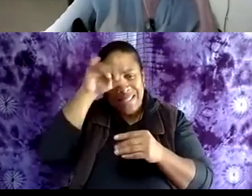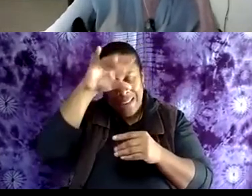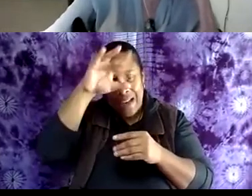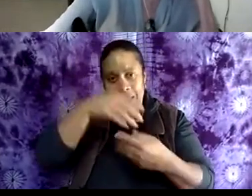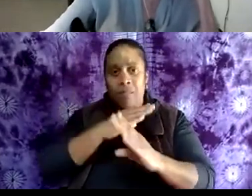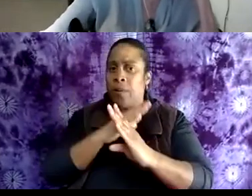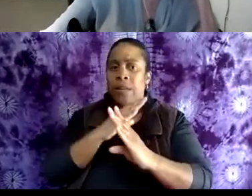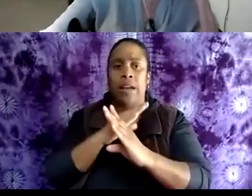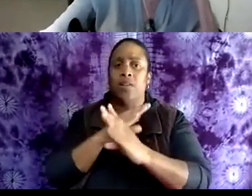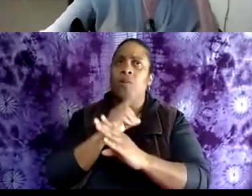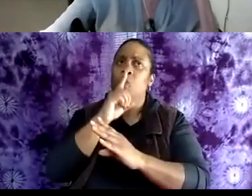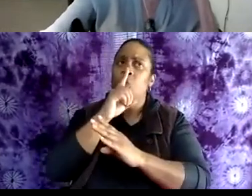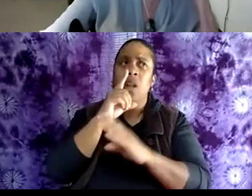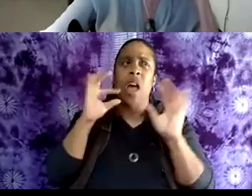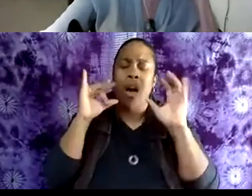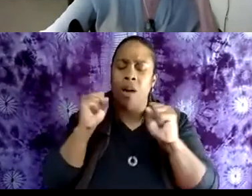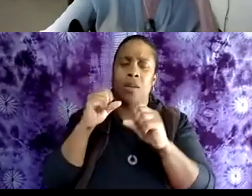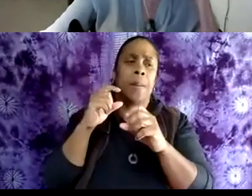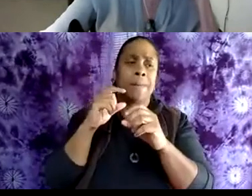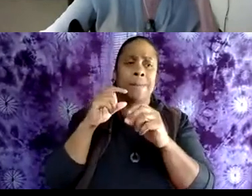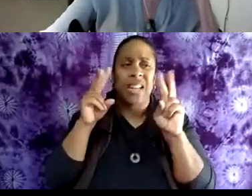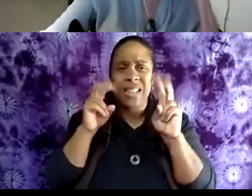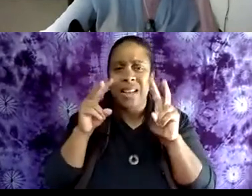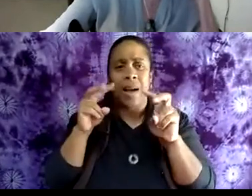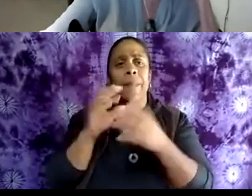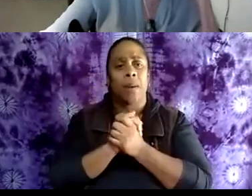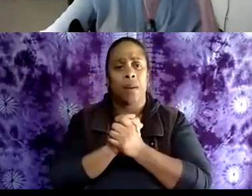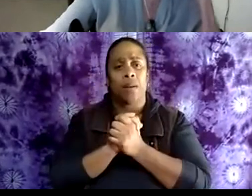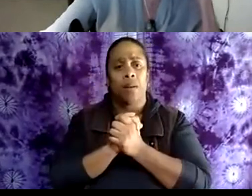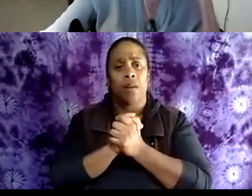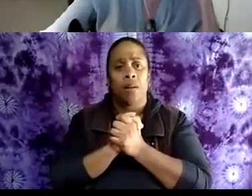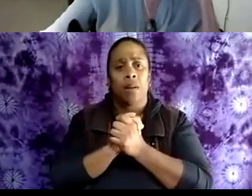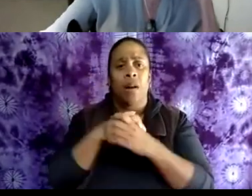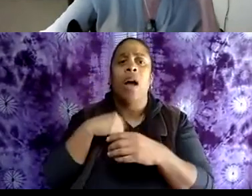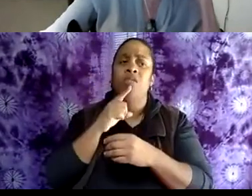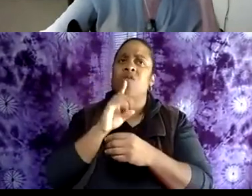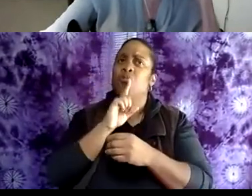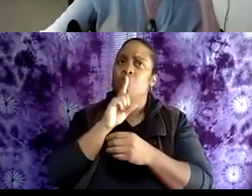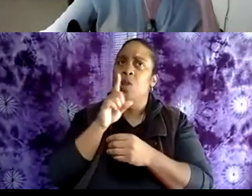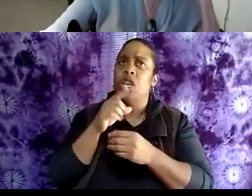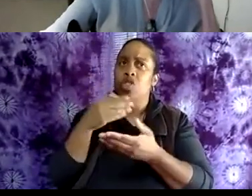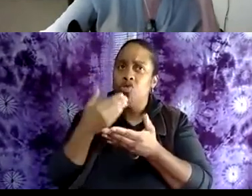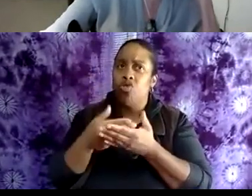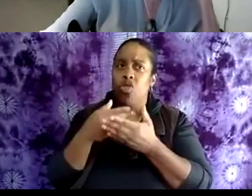wonderful, fascinating, engaging subject. And I think it's really useful.